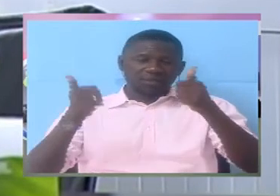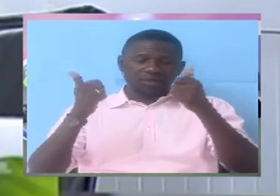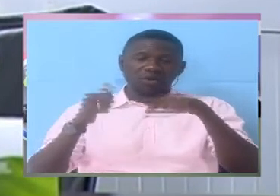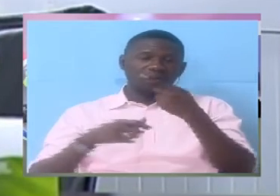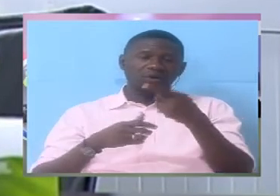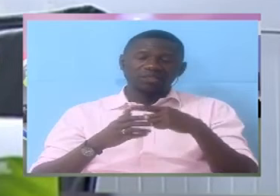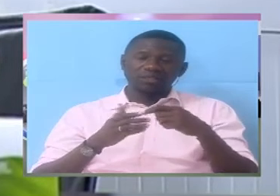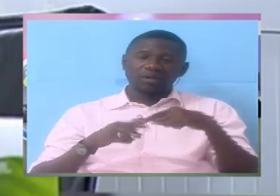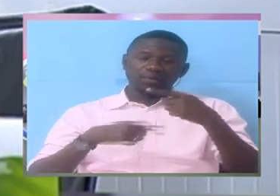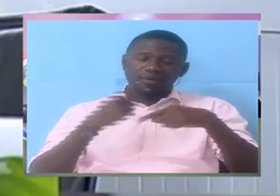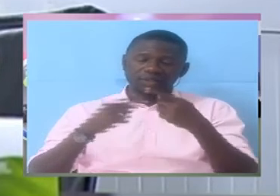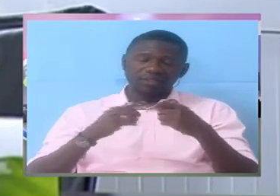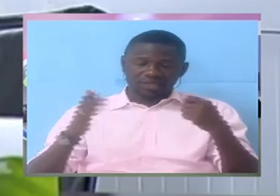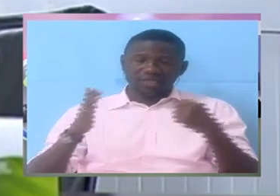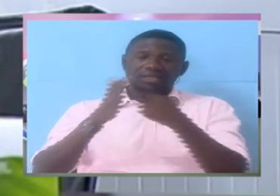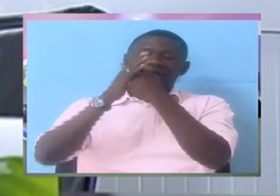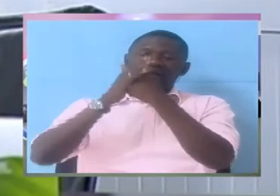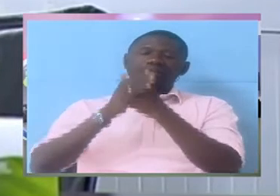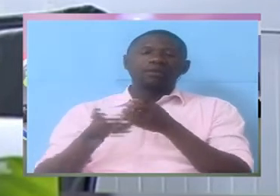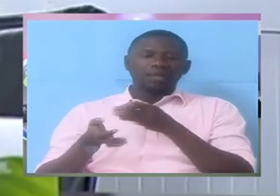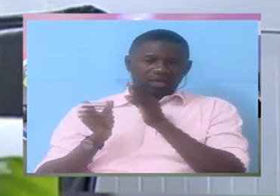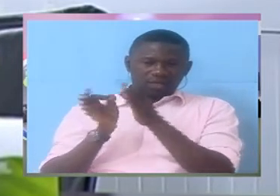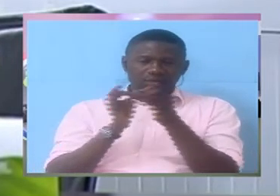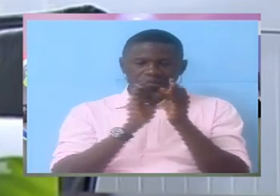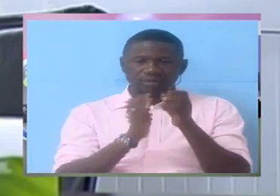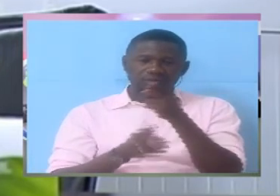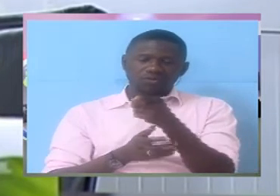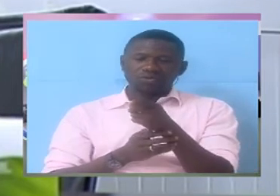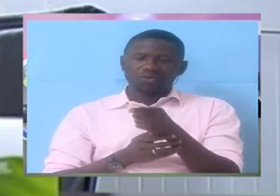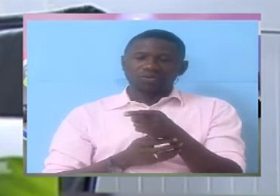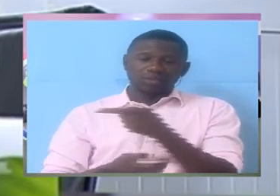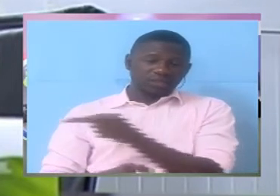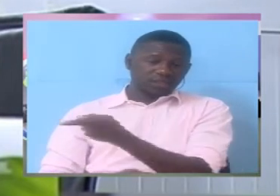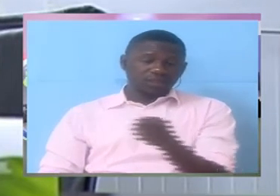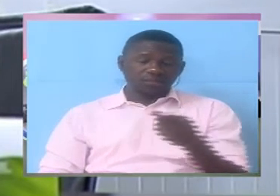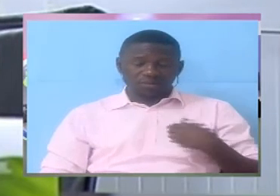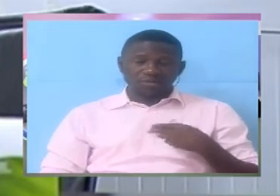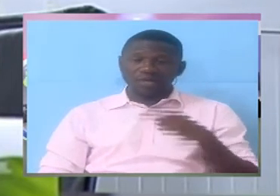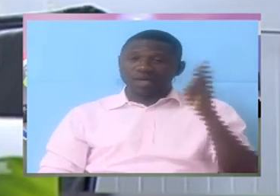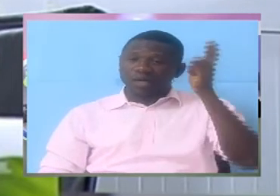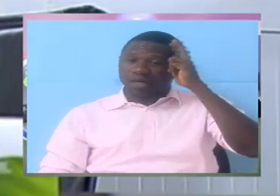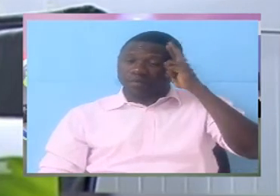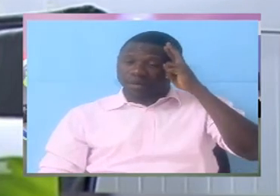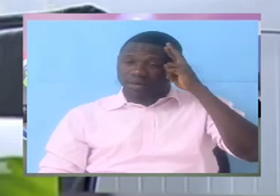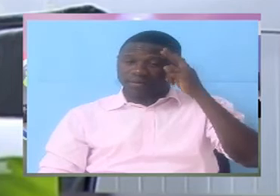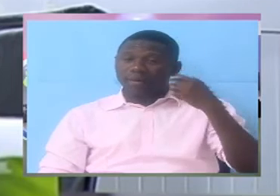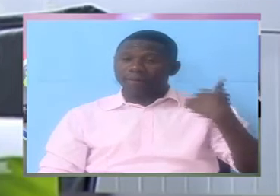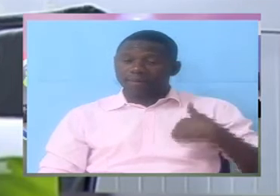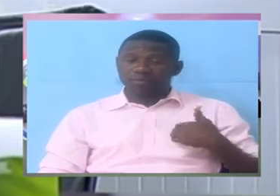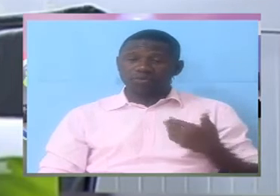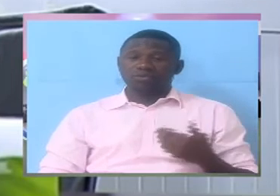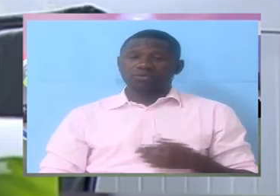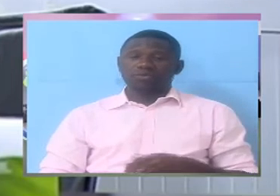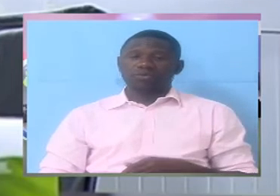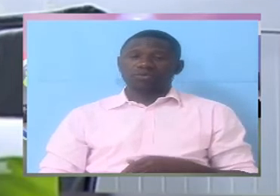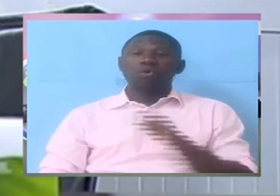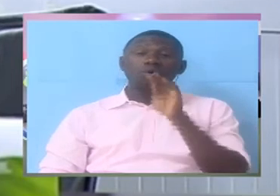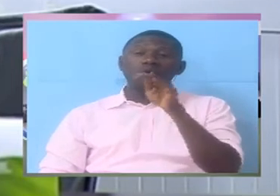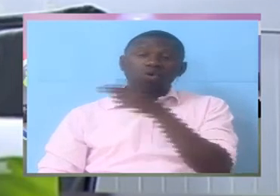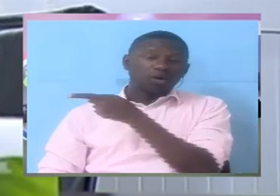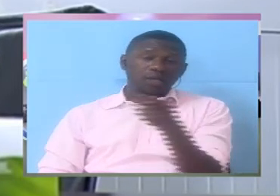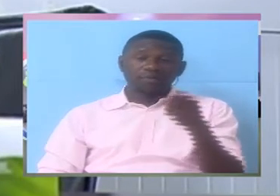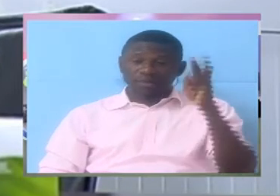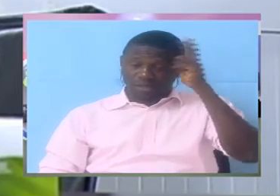you. These are rebels. Call them rebels. And